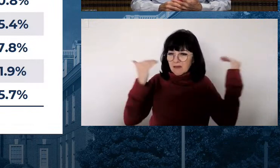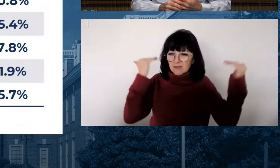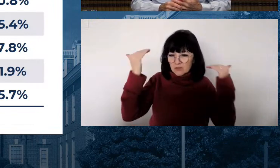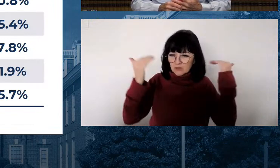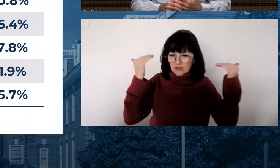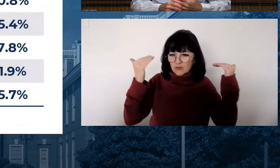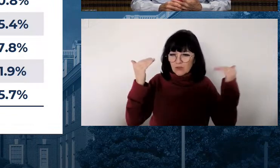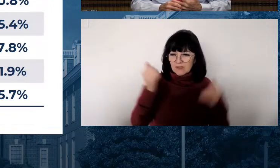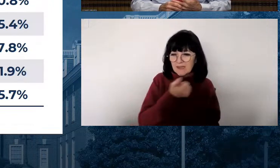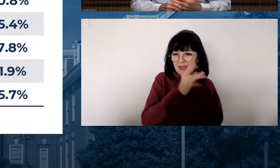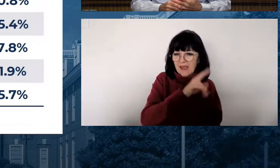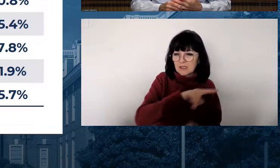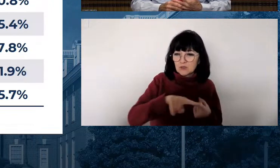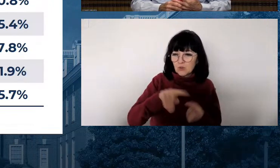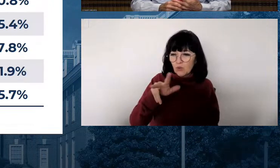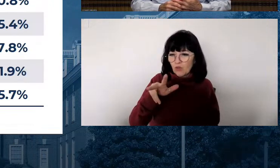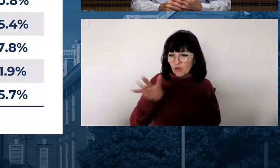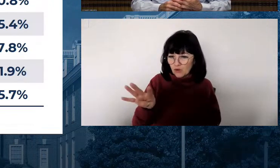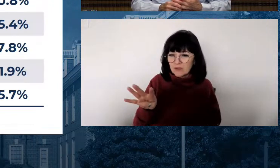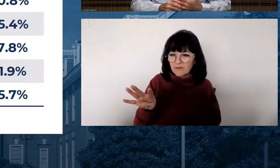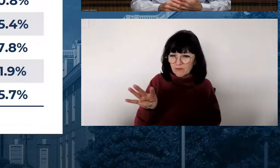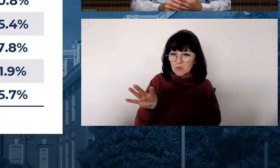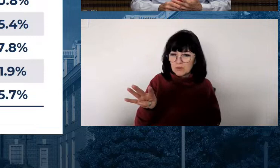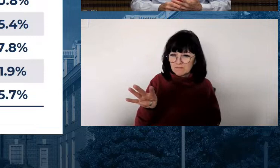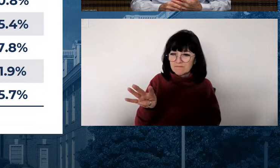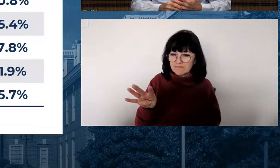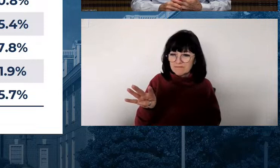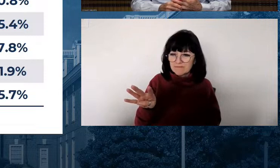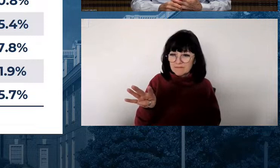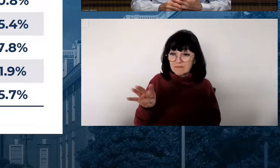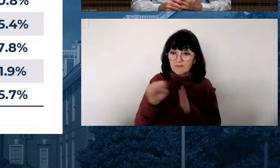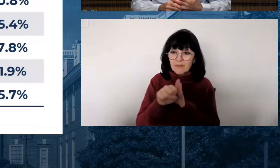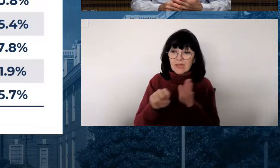to 34, where statewide you only have